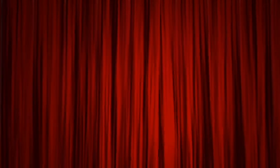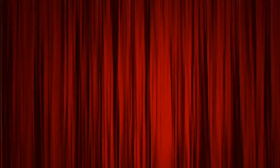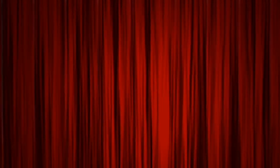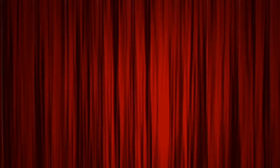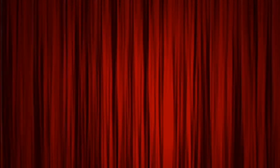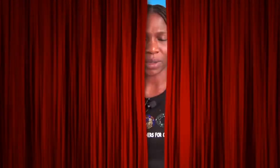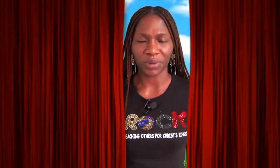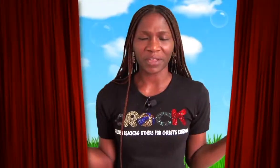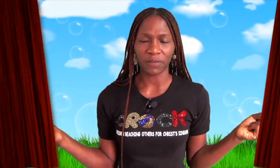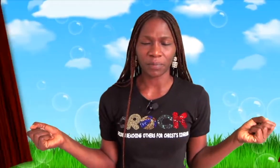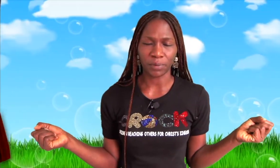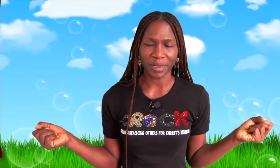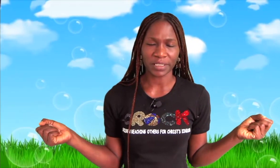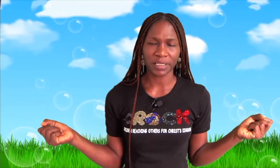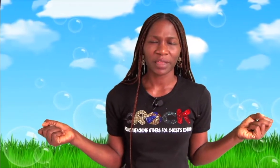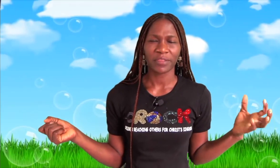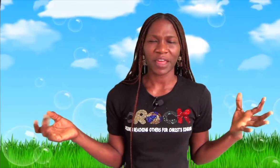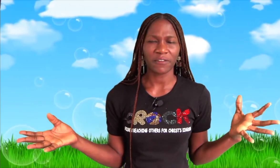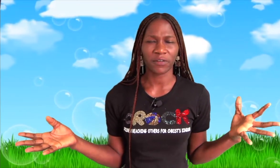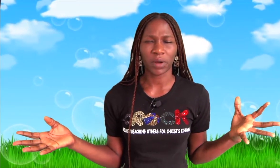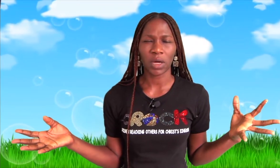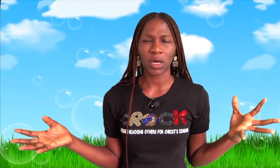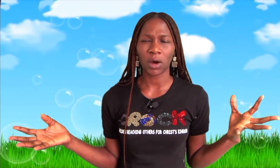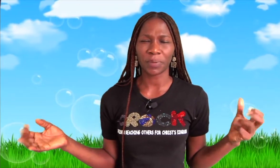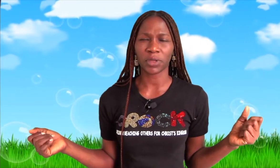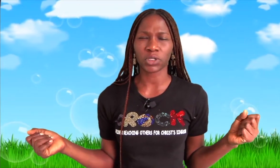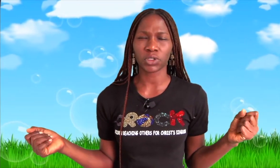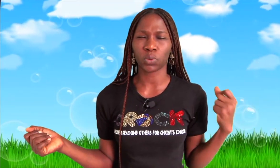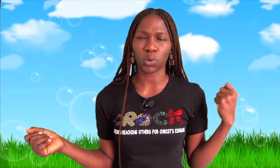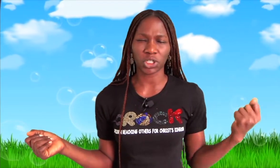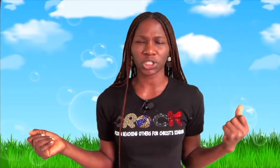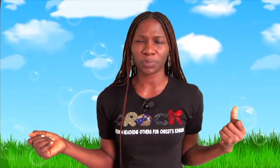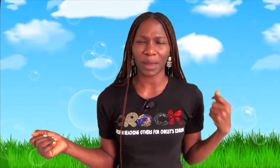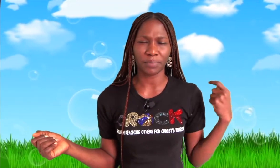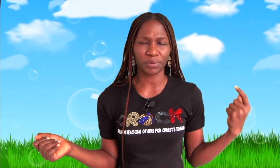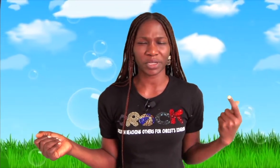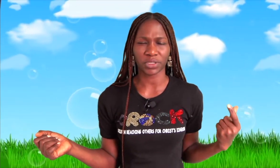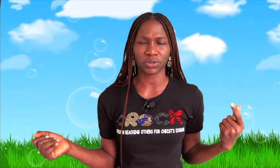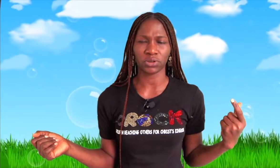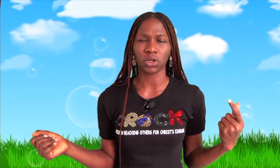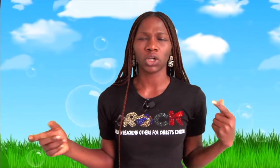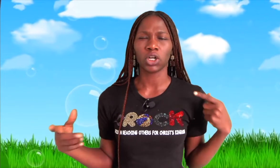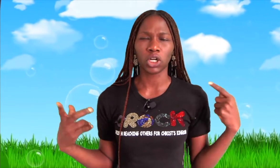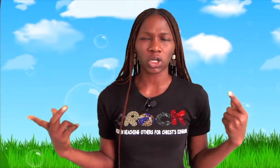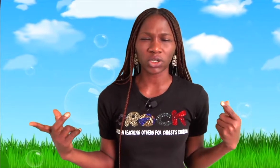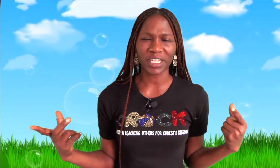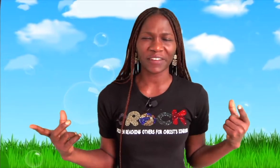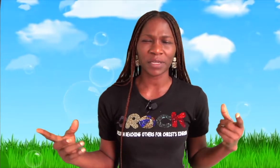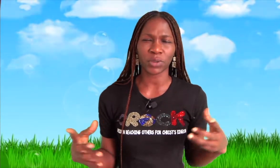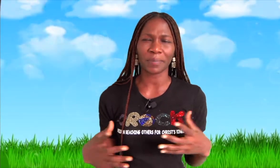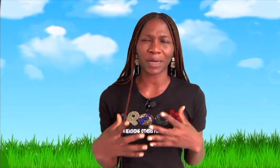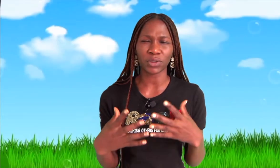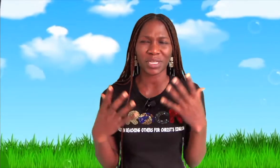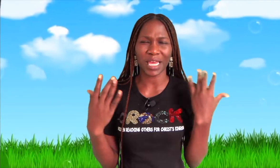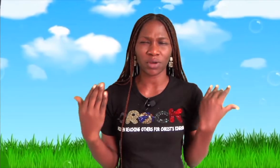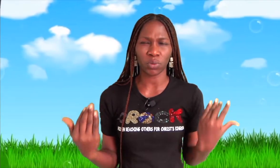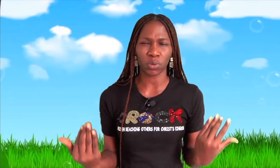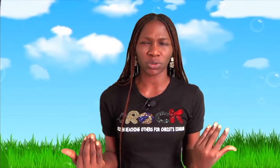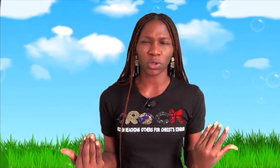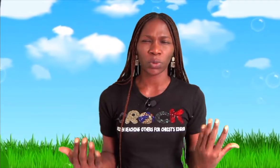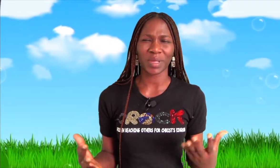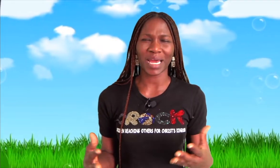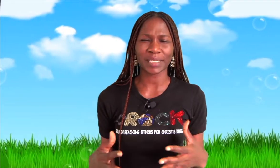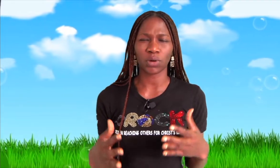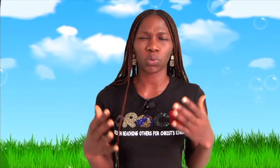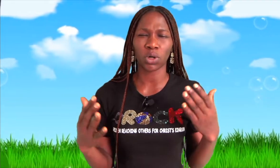Father, we thank you and we give you praise. Thank you for helping us to worship and praise you. Lord, even as we're about to hear your